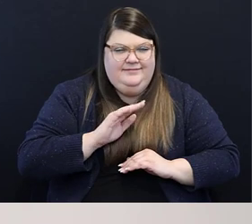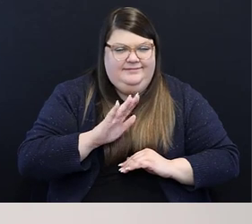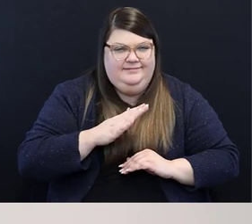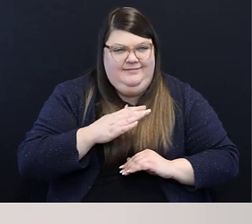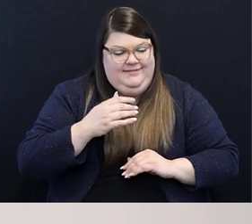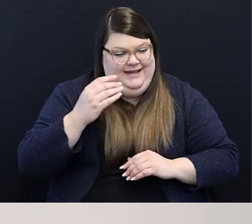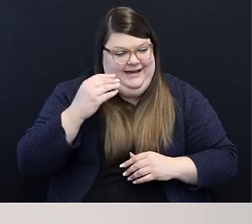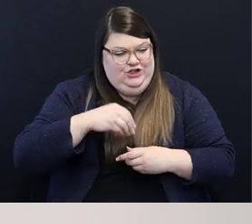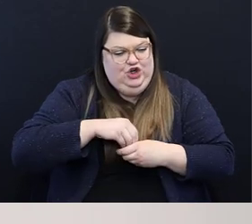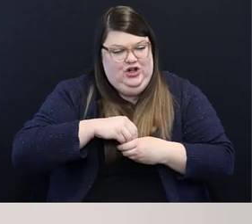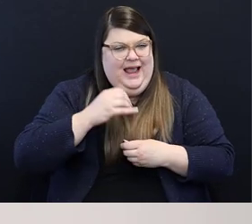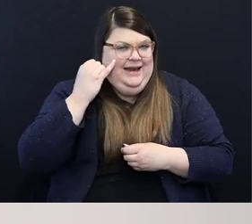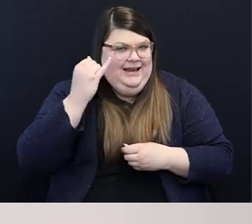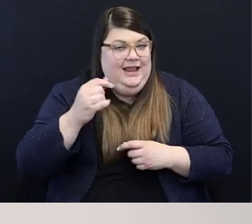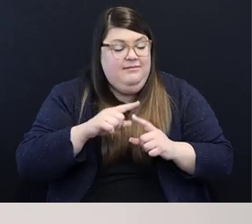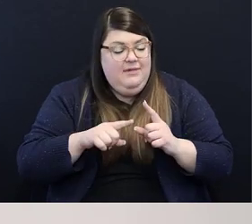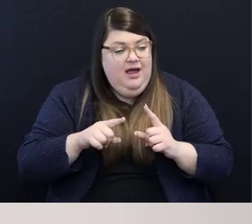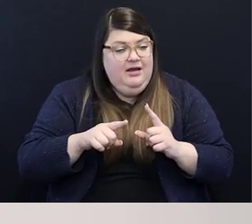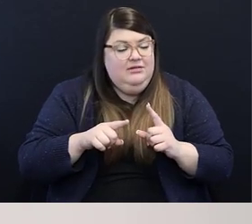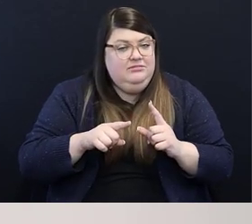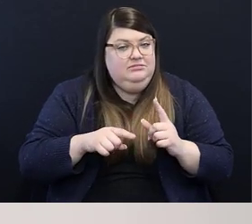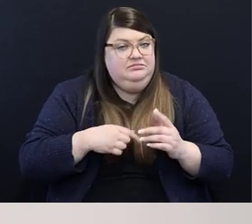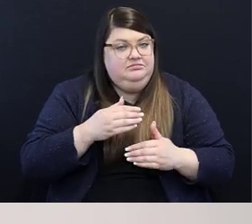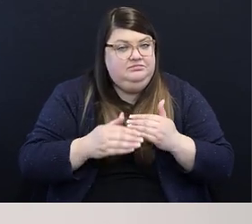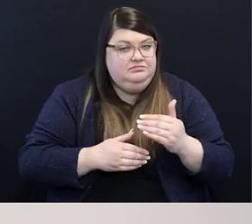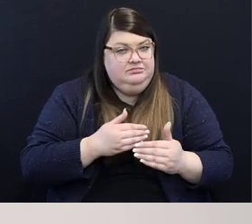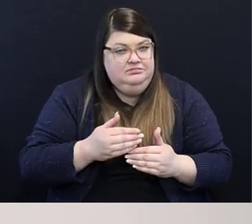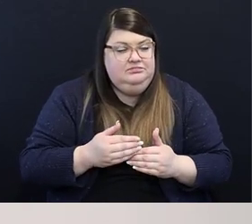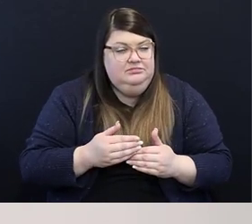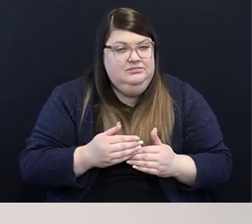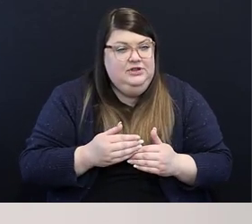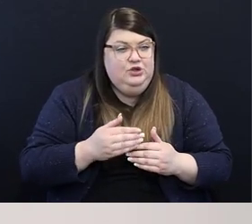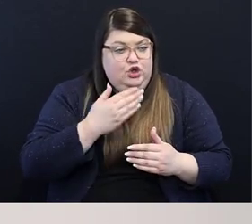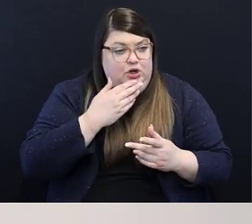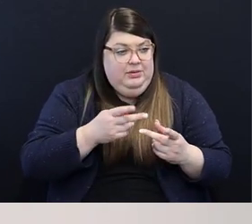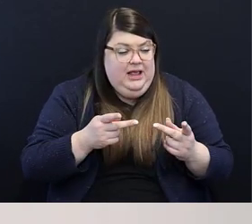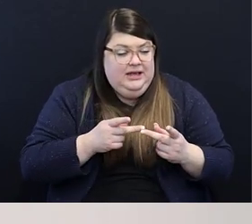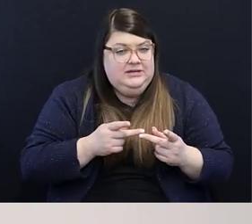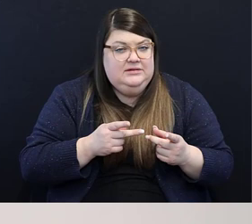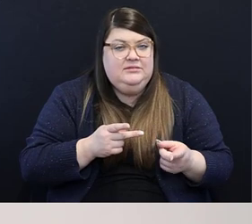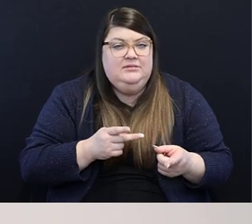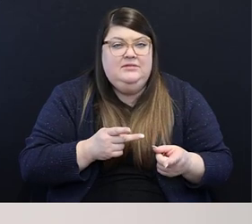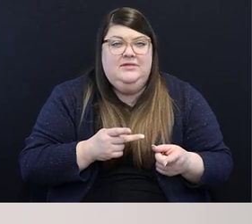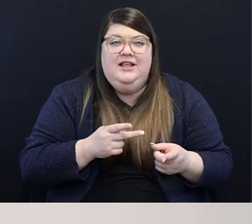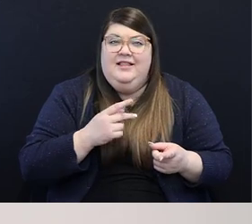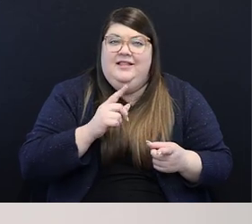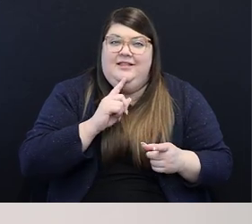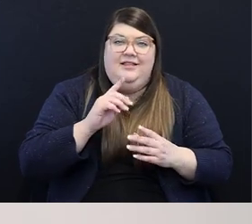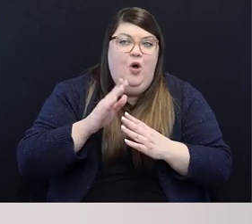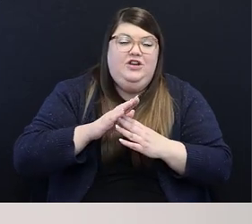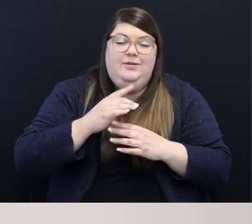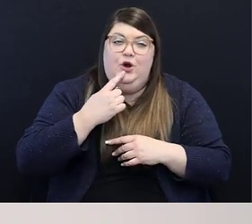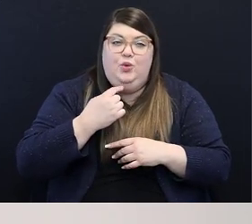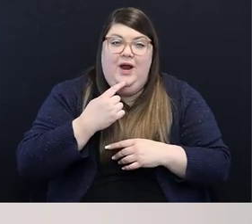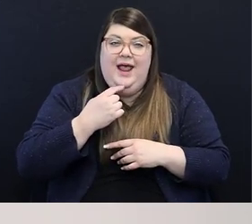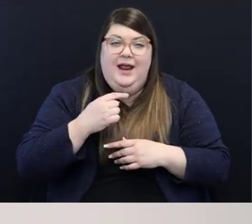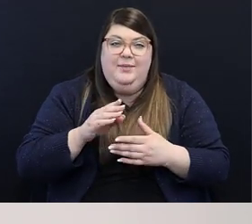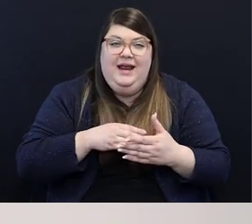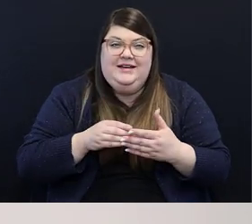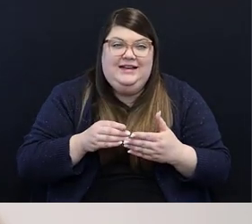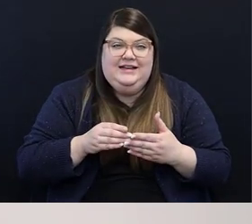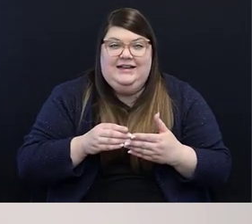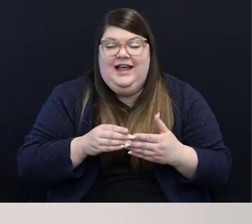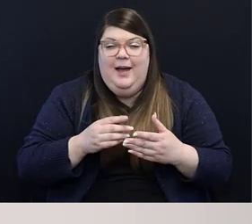was getting places that I wanted to get to. So the ultimate red painting is, I've figured out what it is, and I just keep trying to get it.